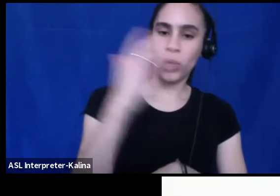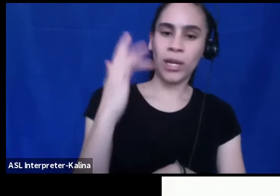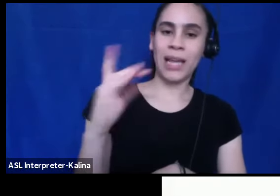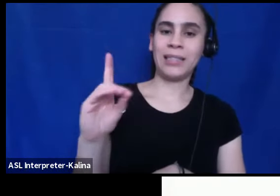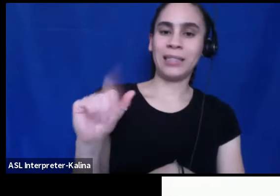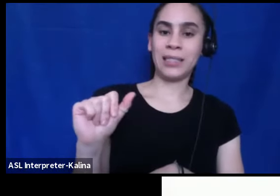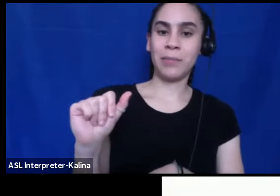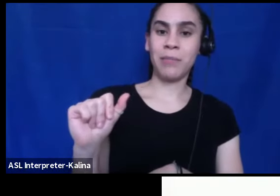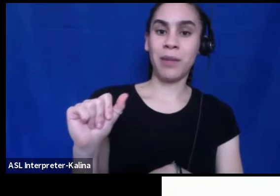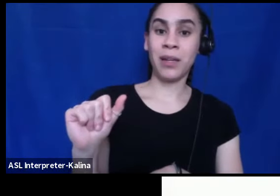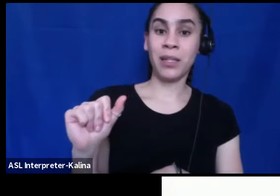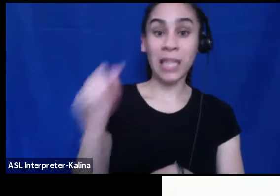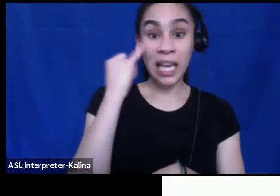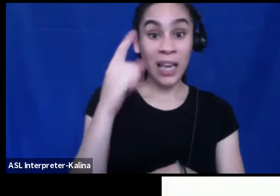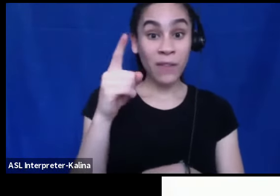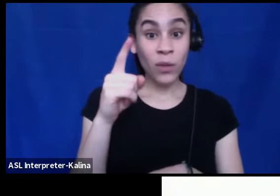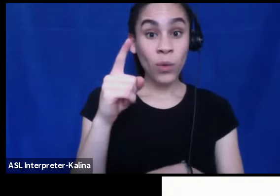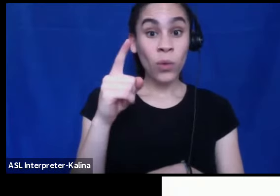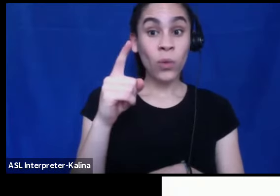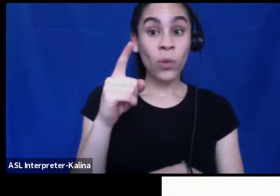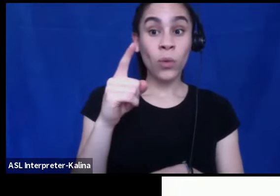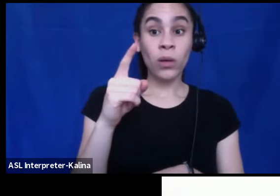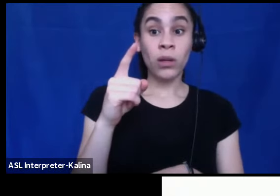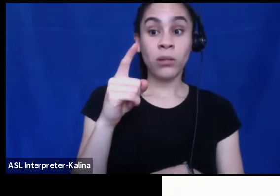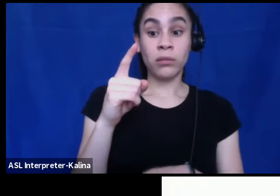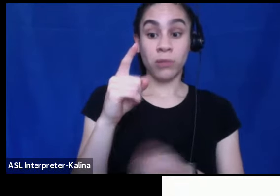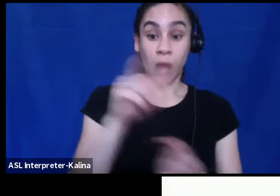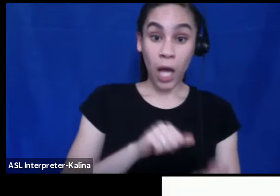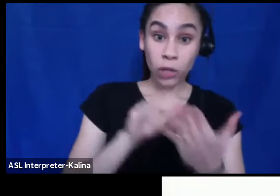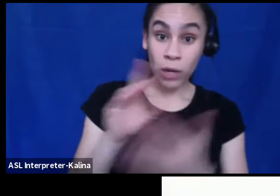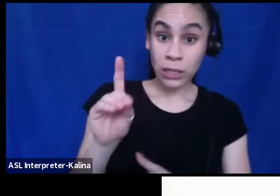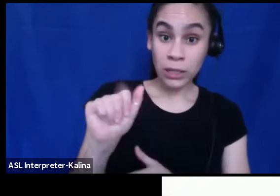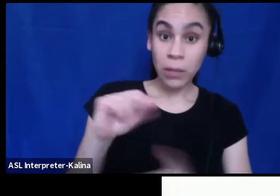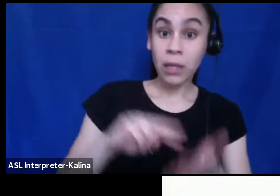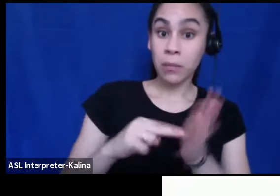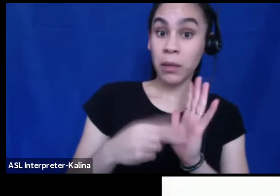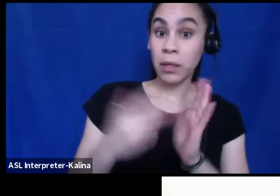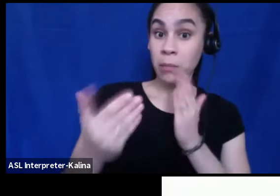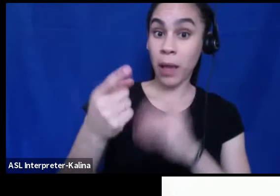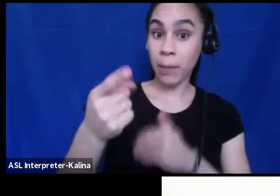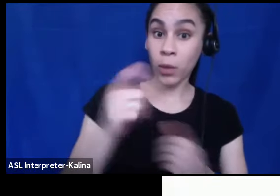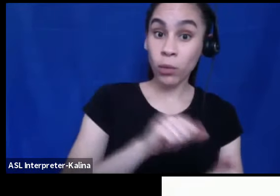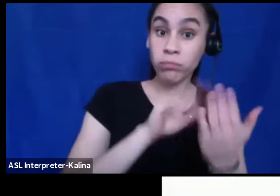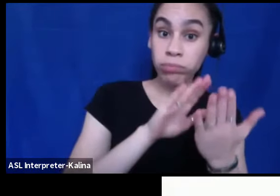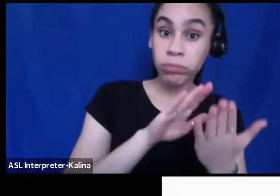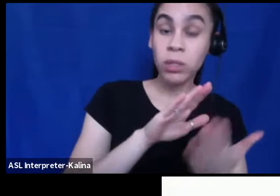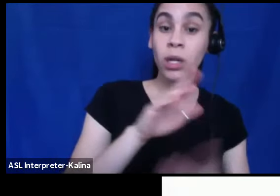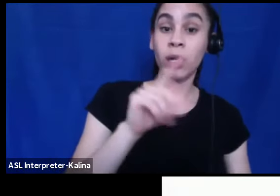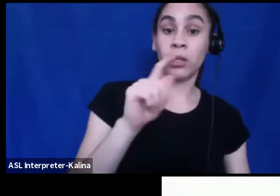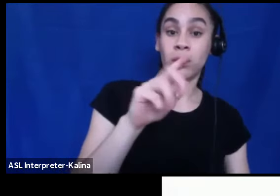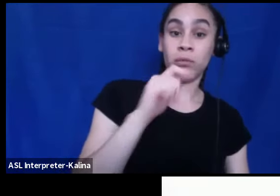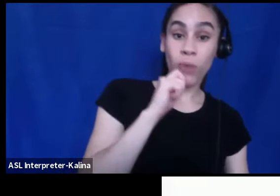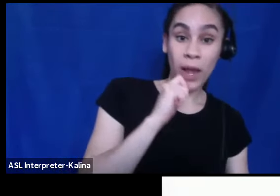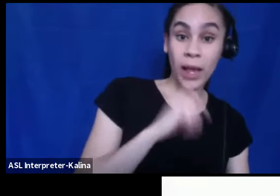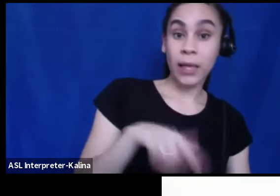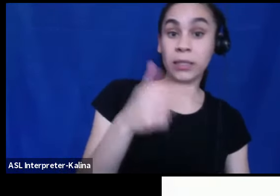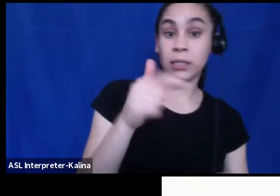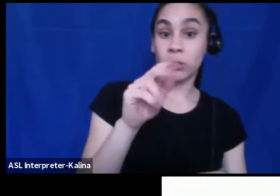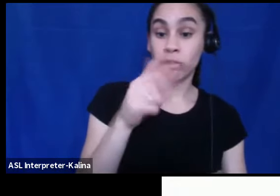addressing disability, you may also be addressing race and gender at the same time. So that's something to keep in mind.